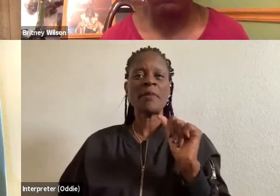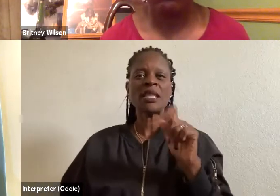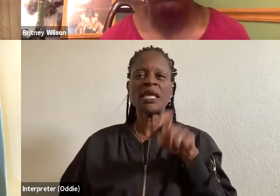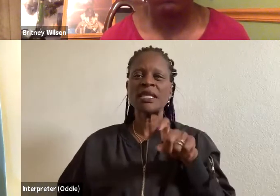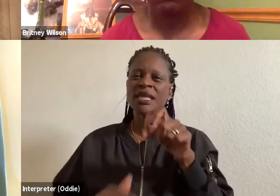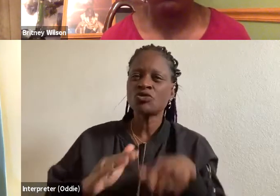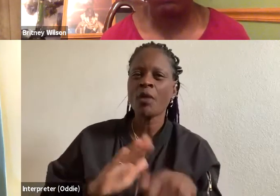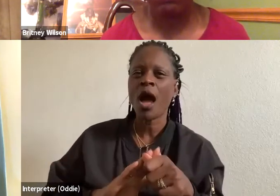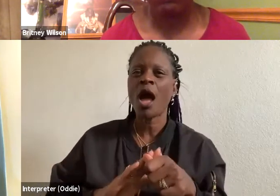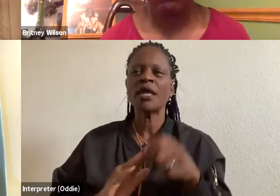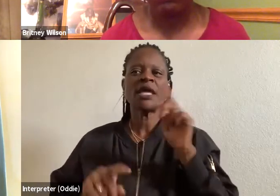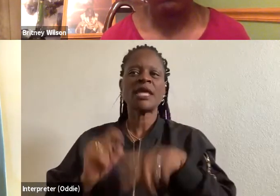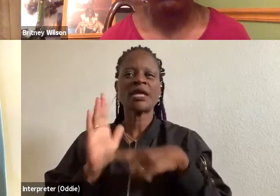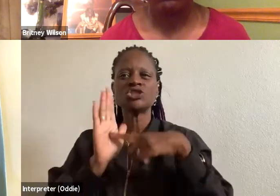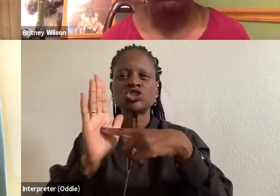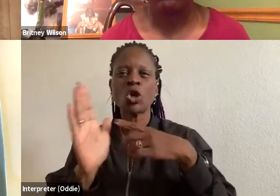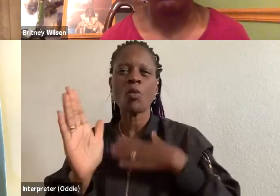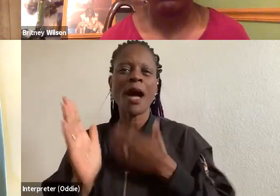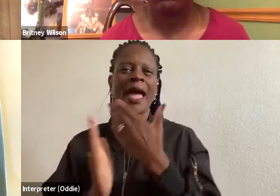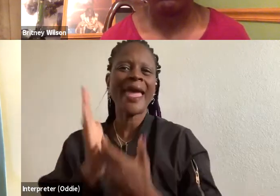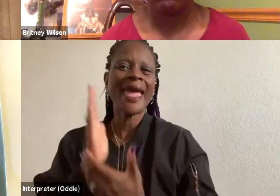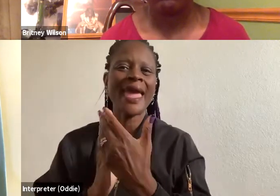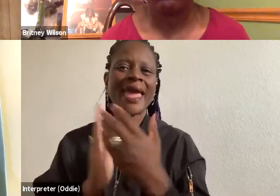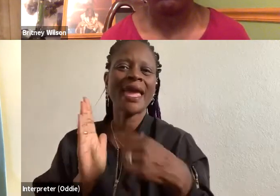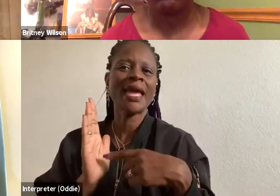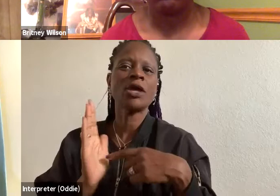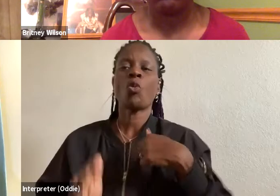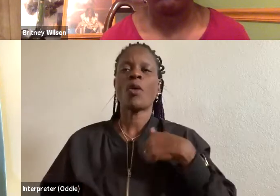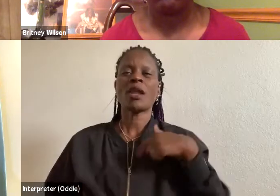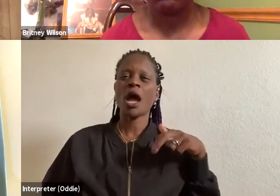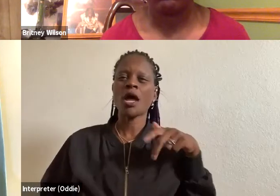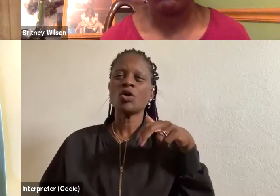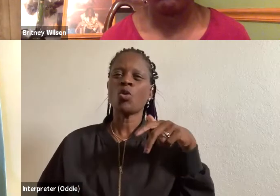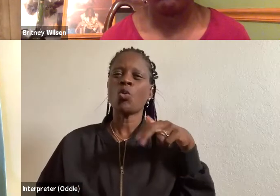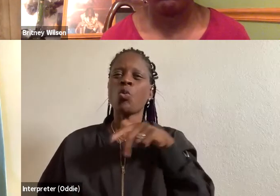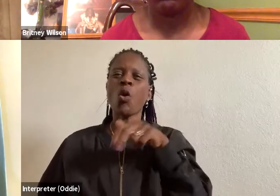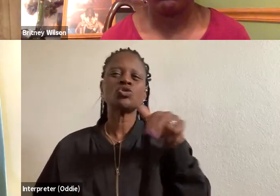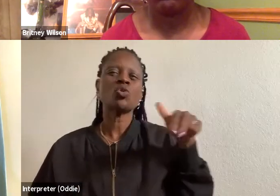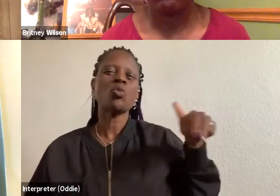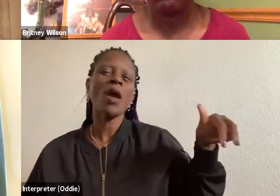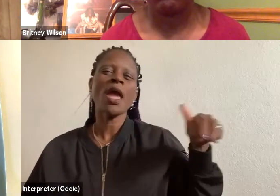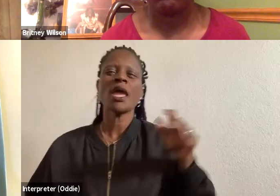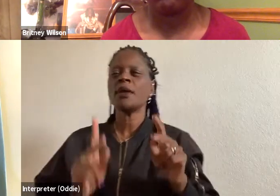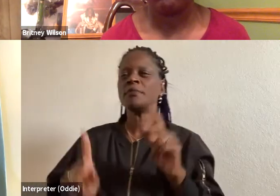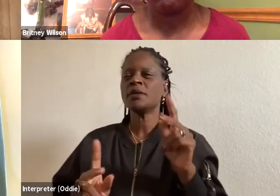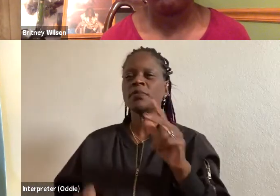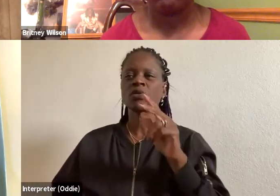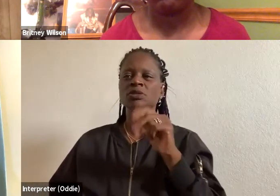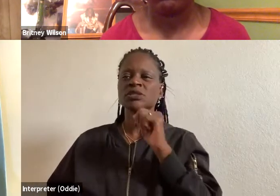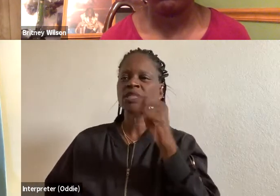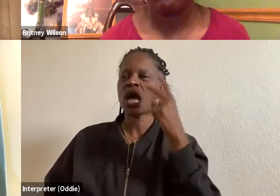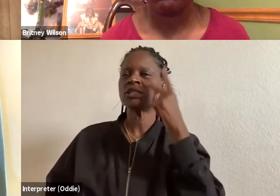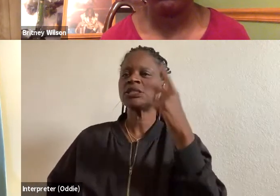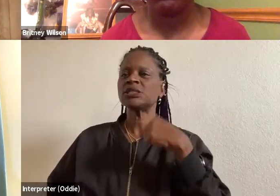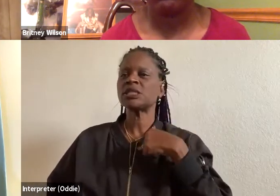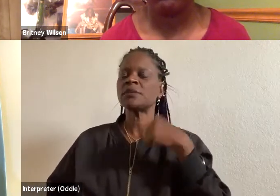my hand, or I needed to make sure that when I walked away from someone, they didn't see me move, they didn't see me leave, so they wouldn't